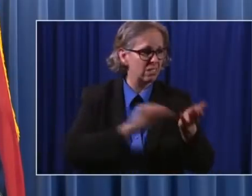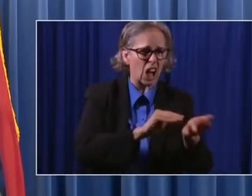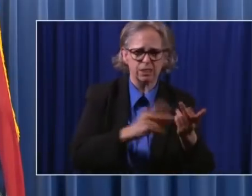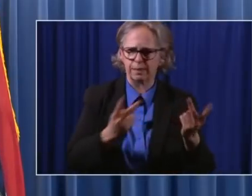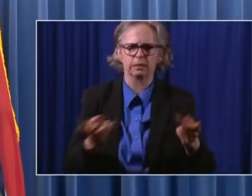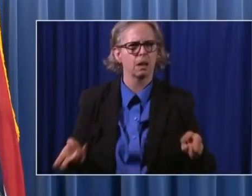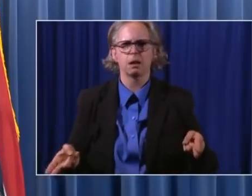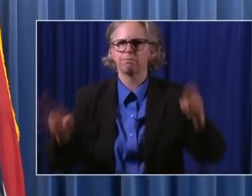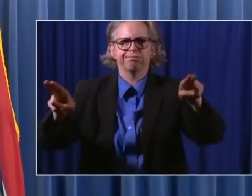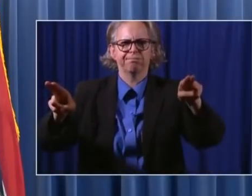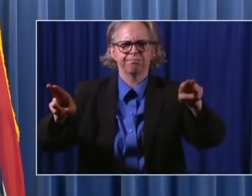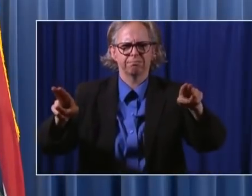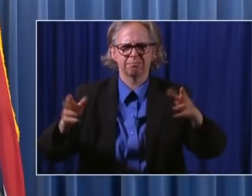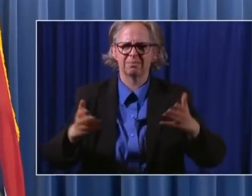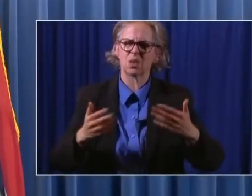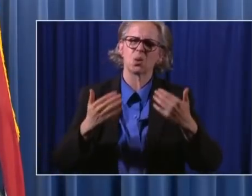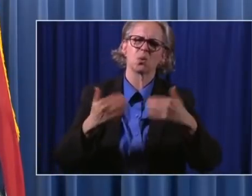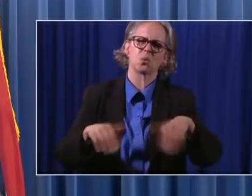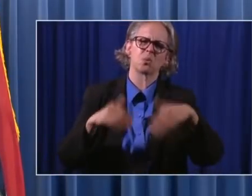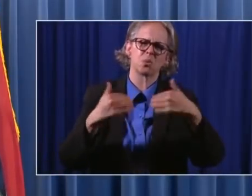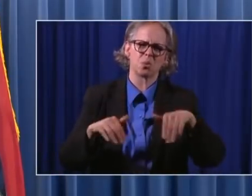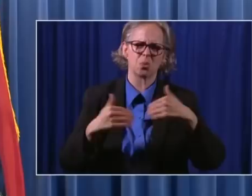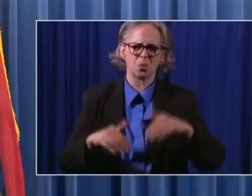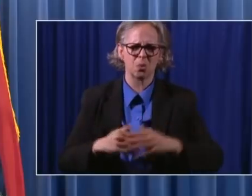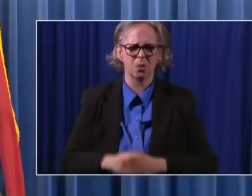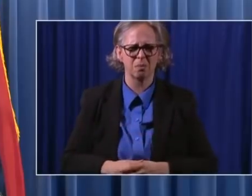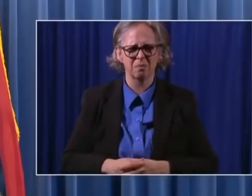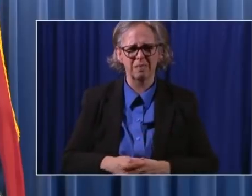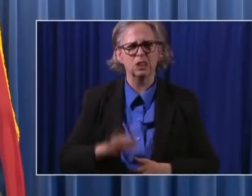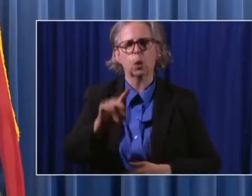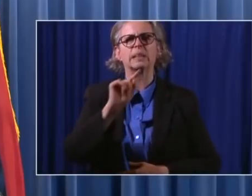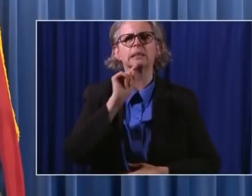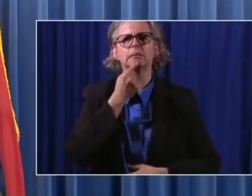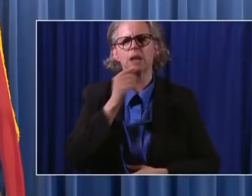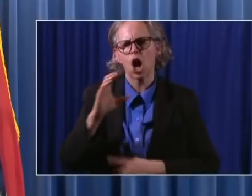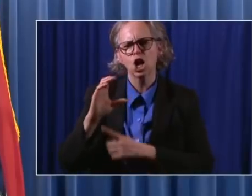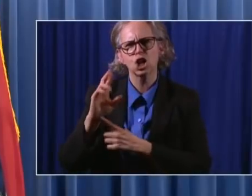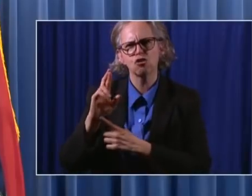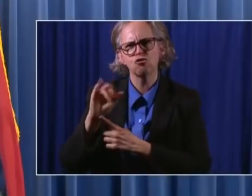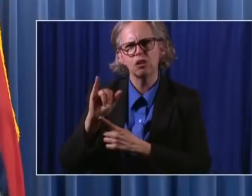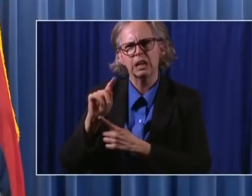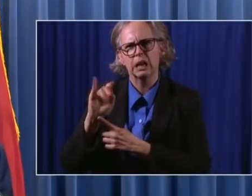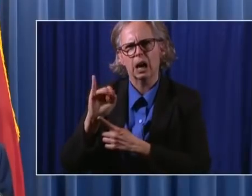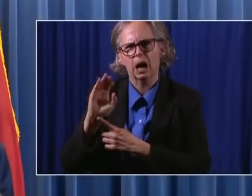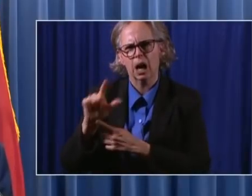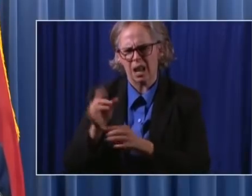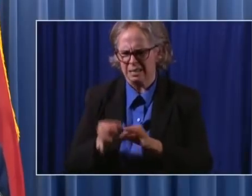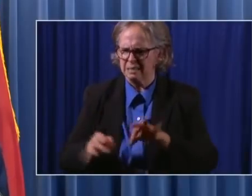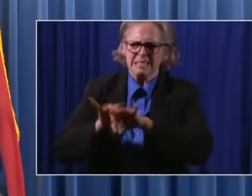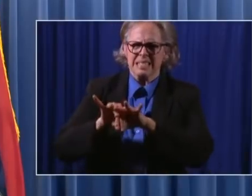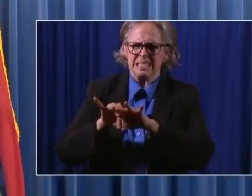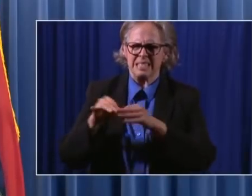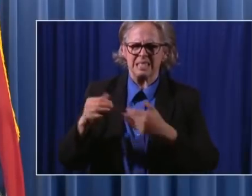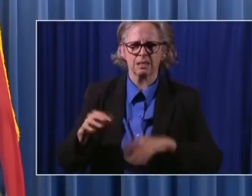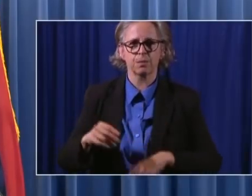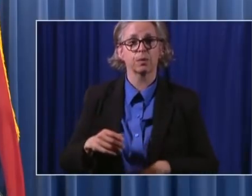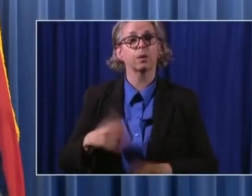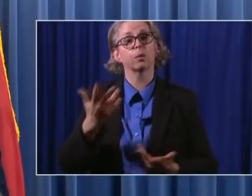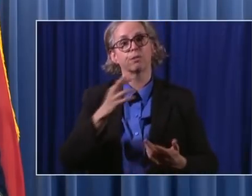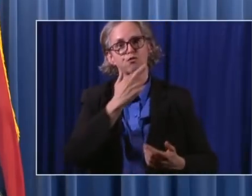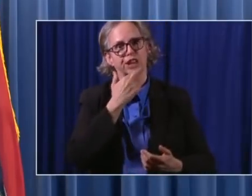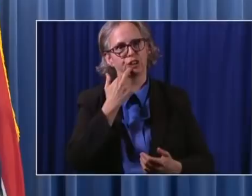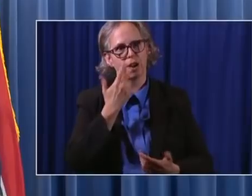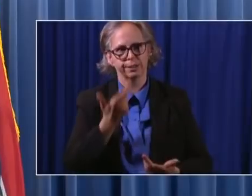to Richland County reaching a critical stage in this pandemic. Local officials note outbreaks associated with a restaurant and a birthday